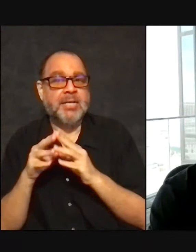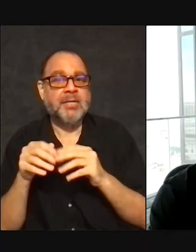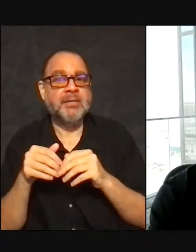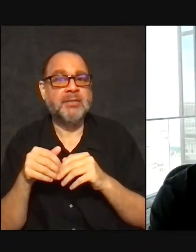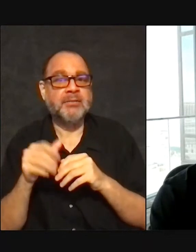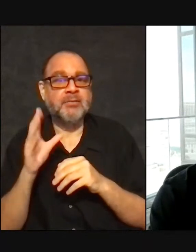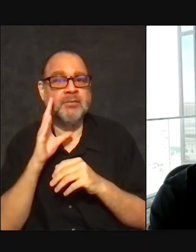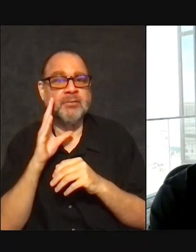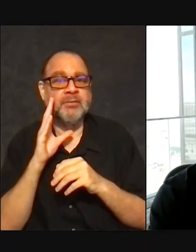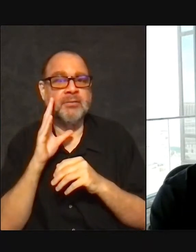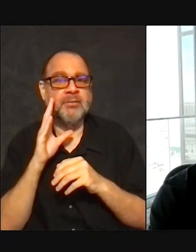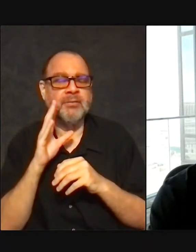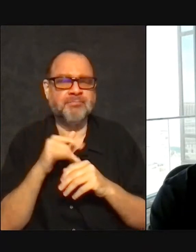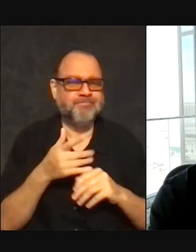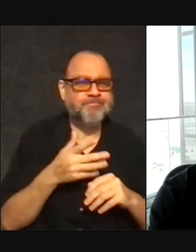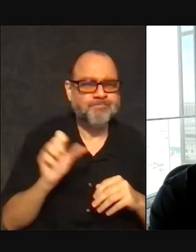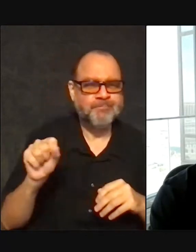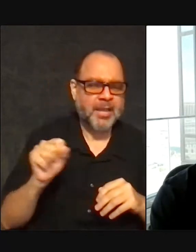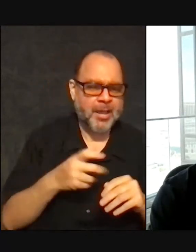get my team